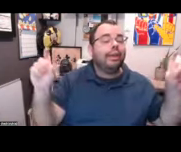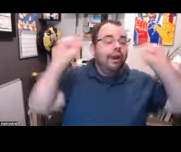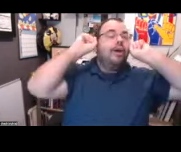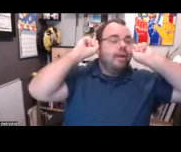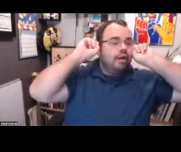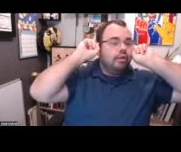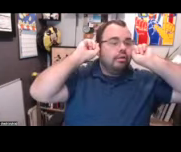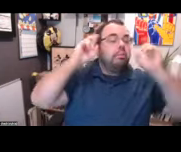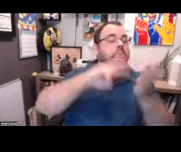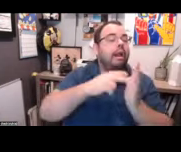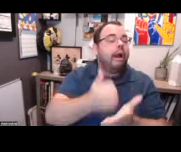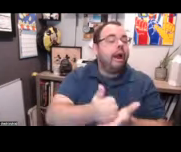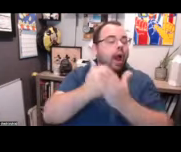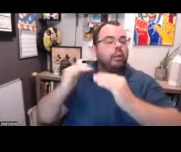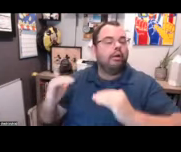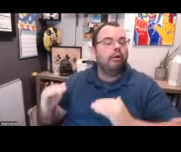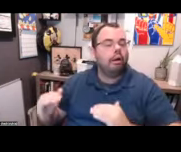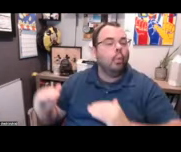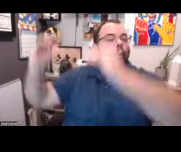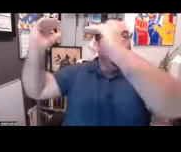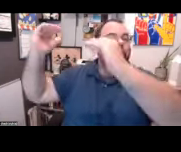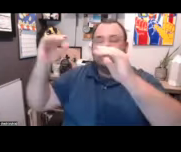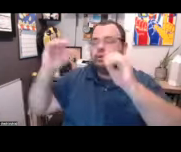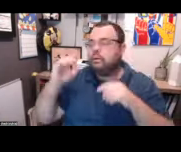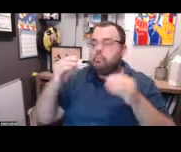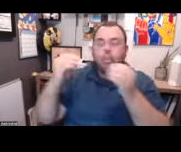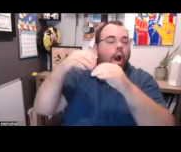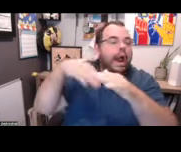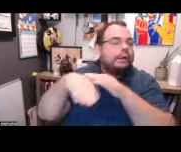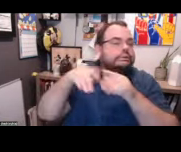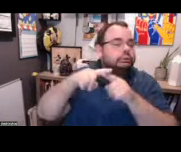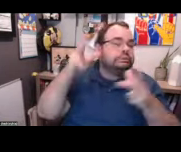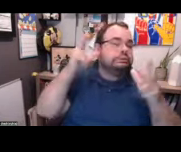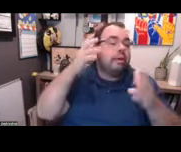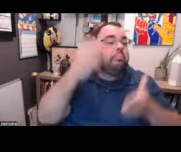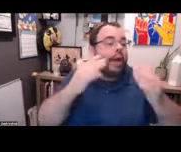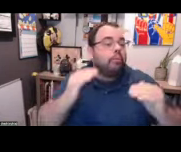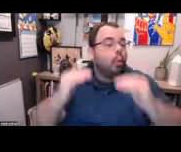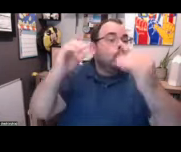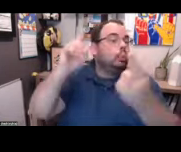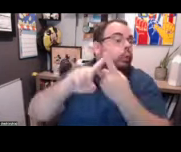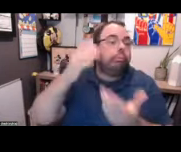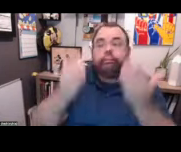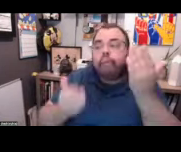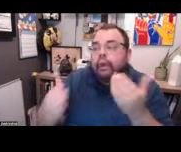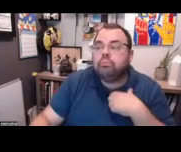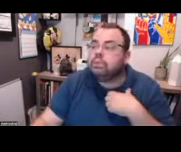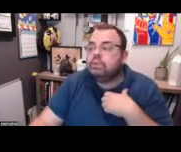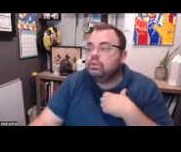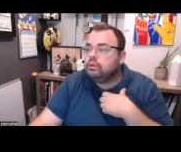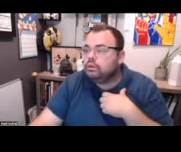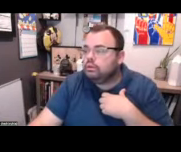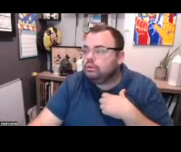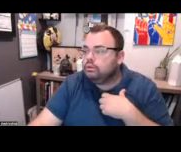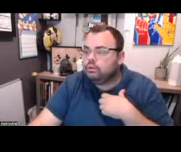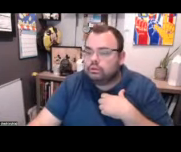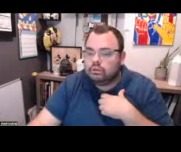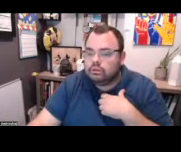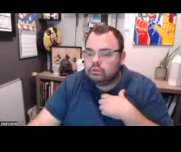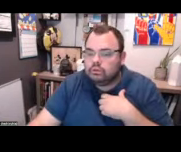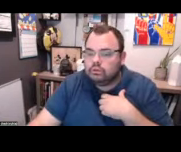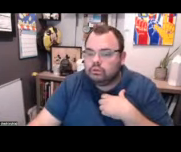So that's why some people wear hearing aids that amplify those sounds to get access and might be able to amplify